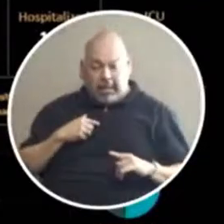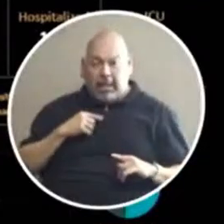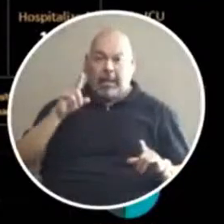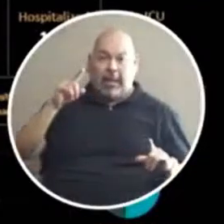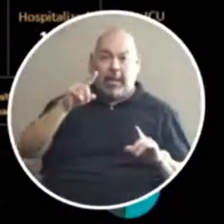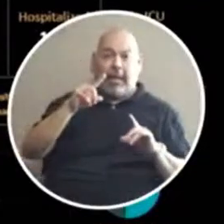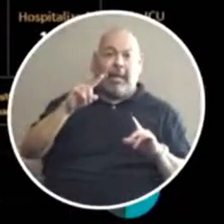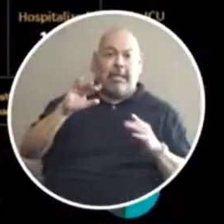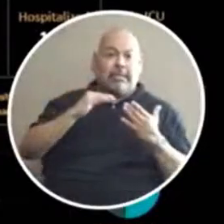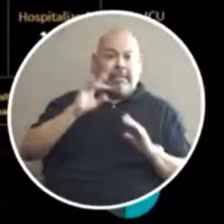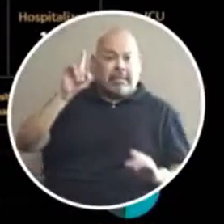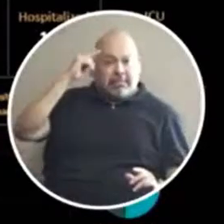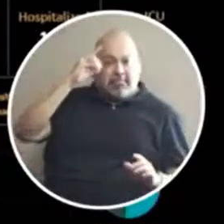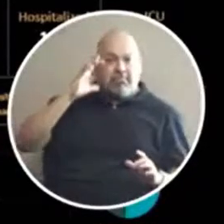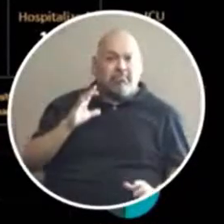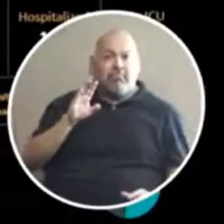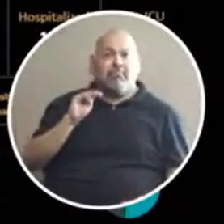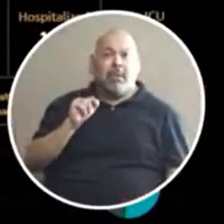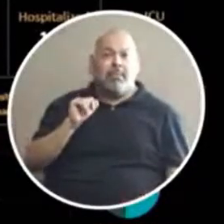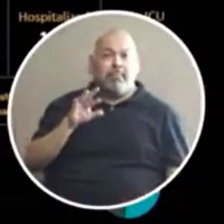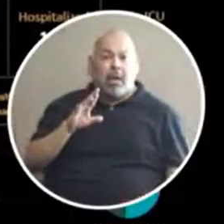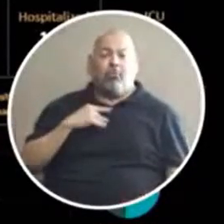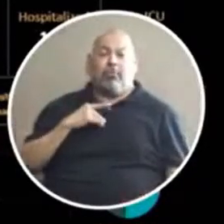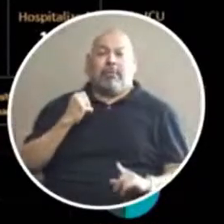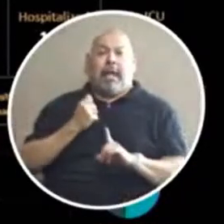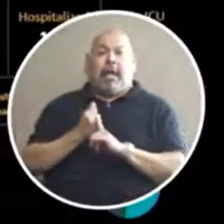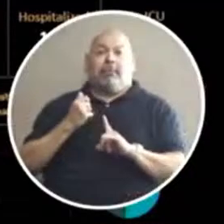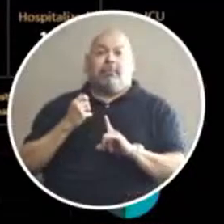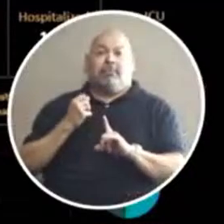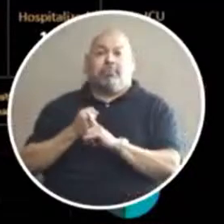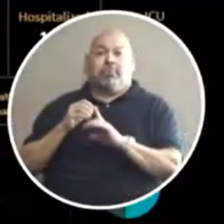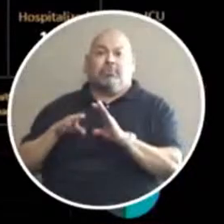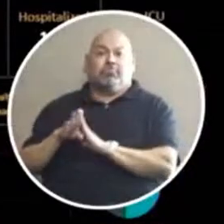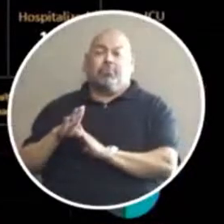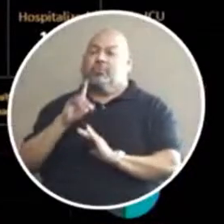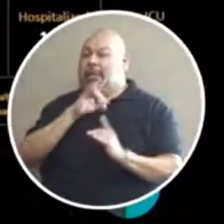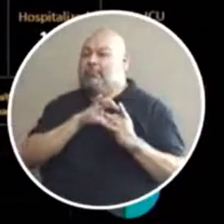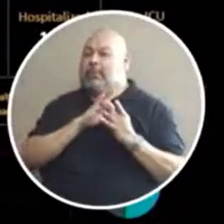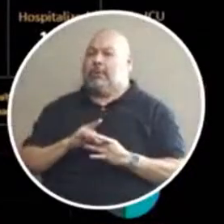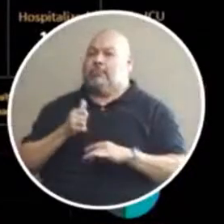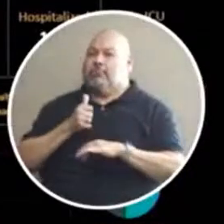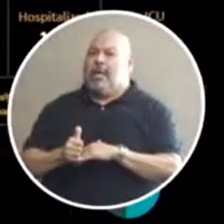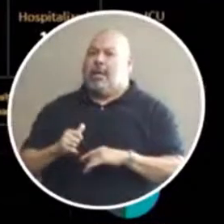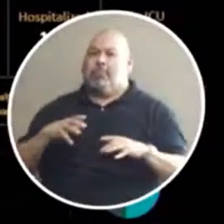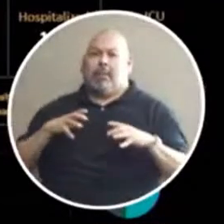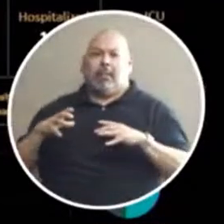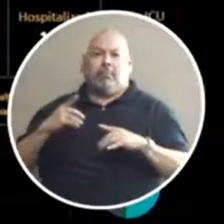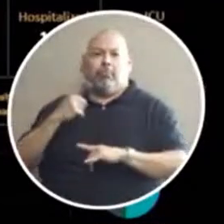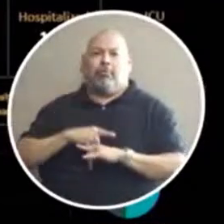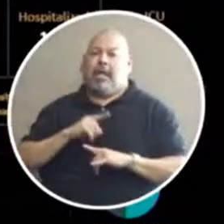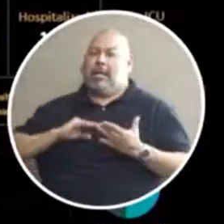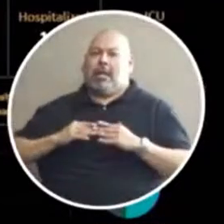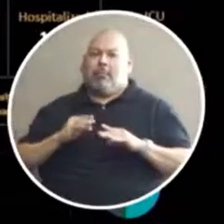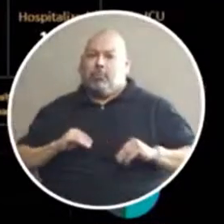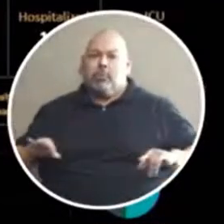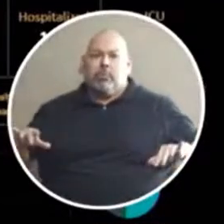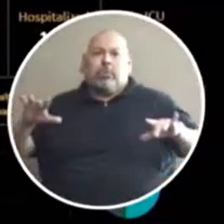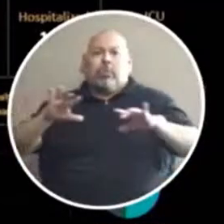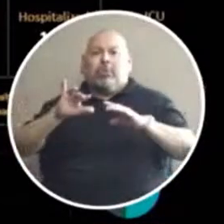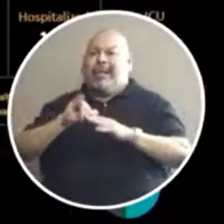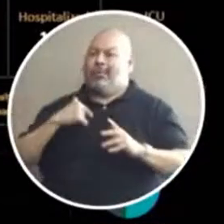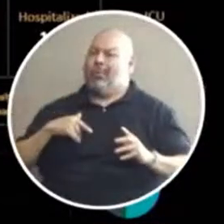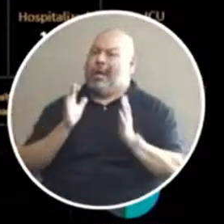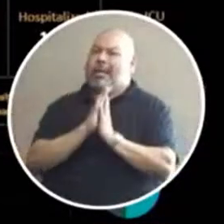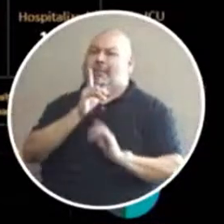Margo mentioned, now the spike in cases is not due to Labor Day. This is mainly community spread. And that's what